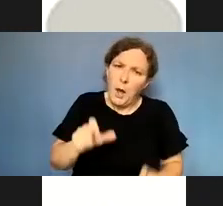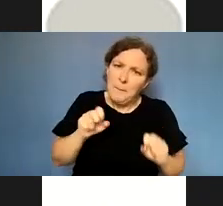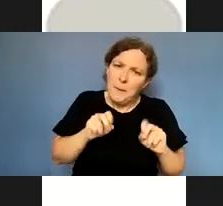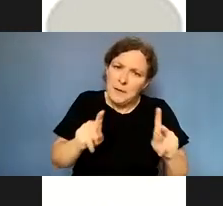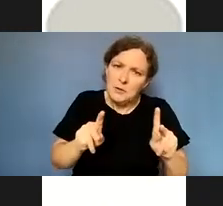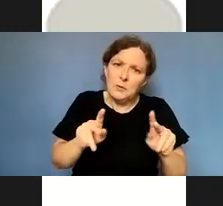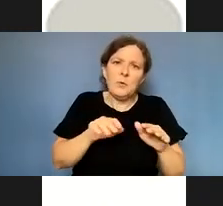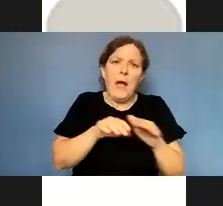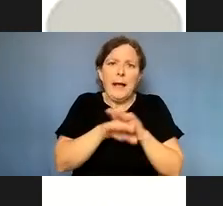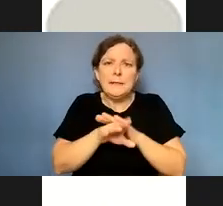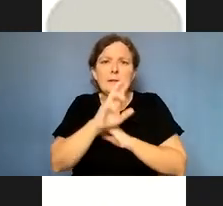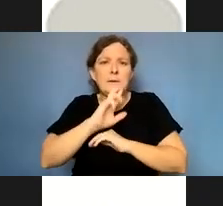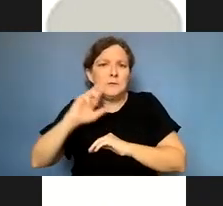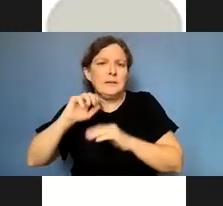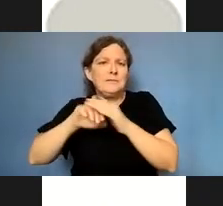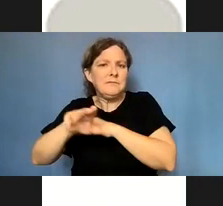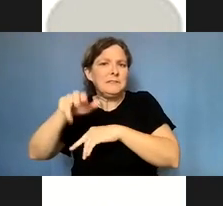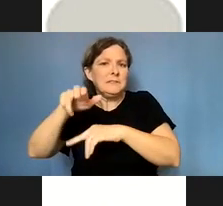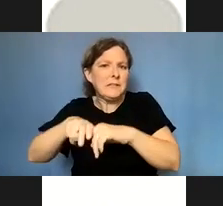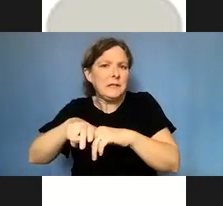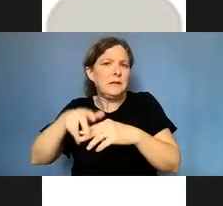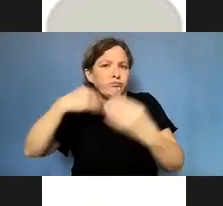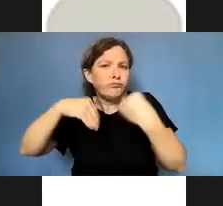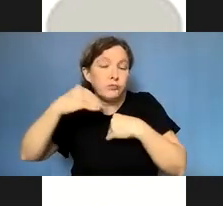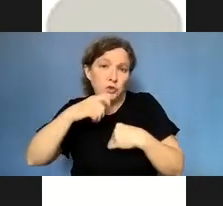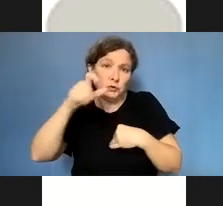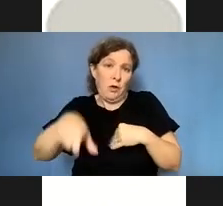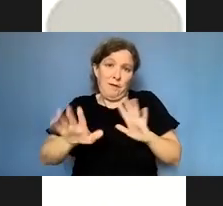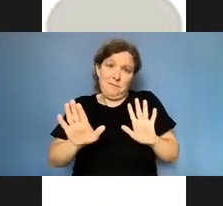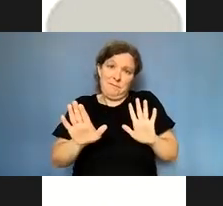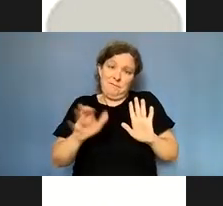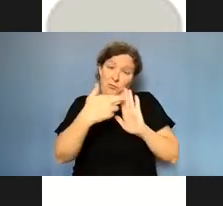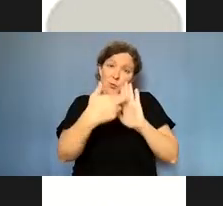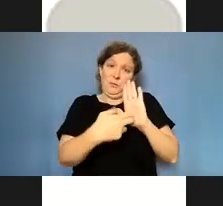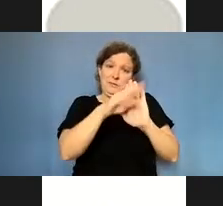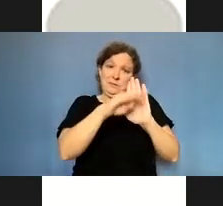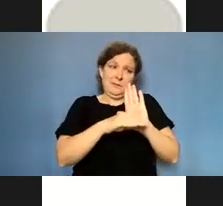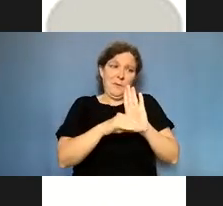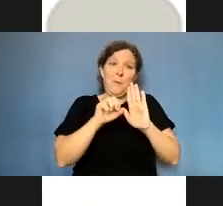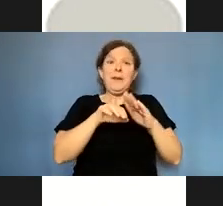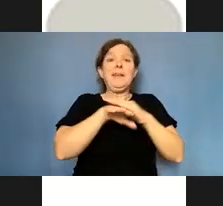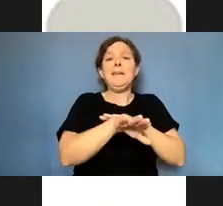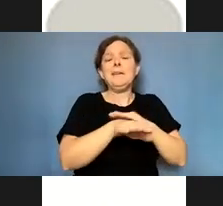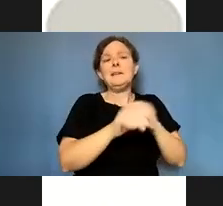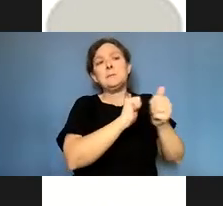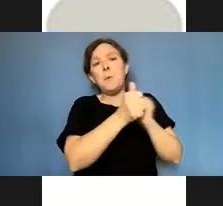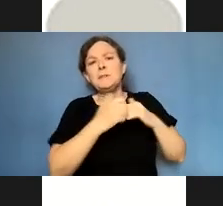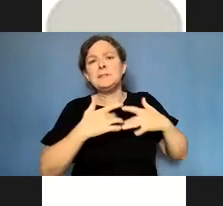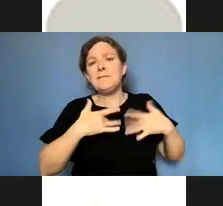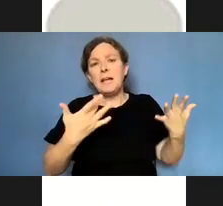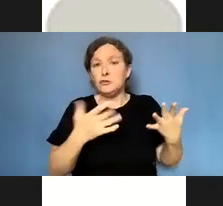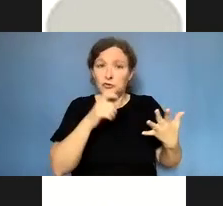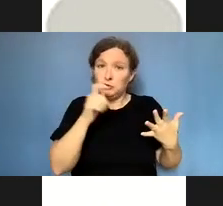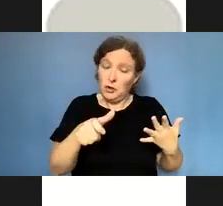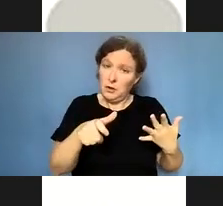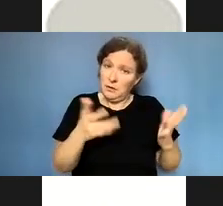access spaces like sit down and eat inside a restaurant, be a spectator at an event in a community